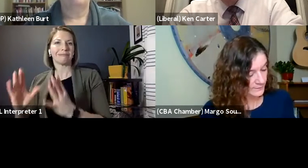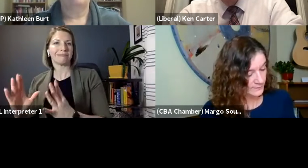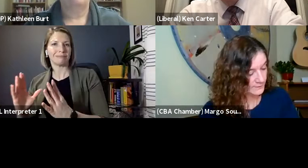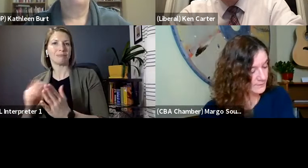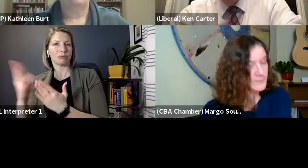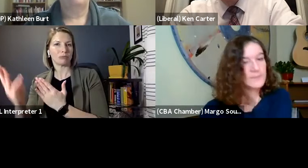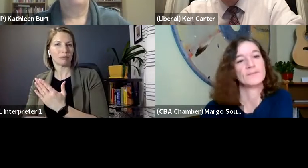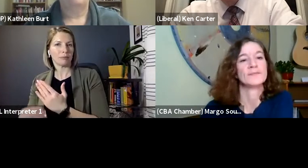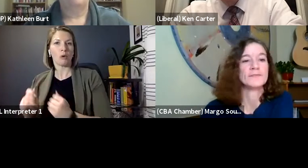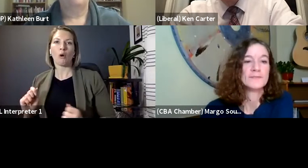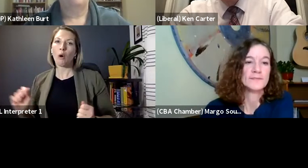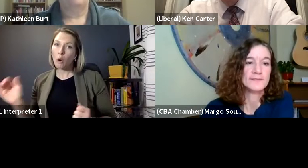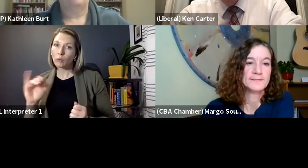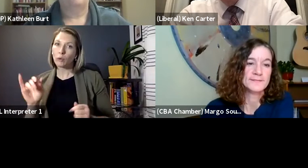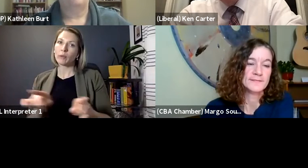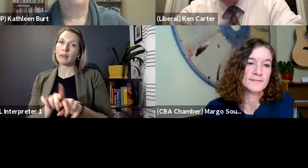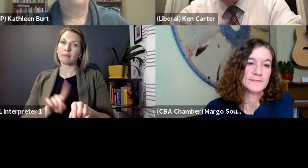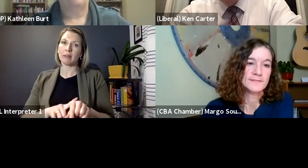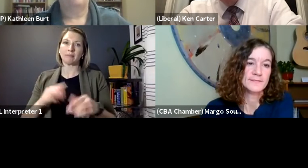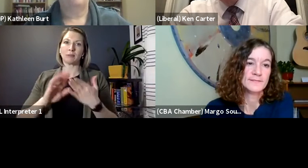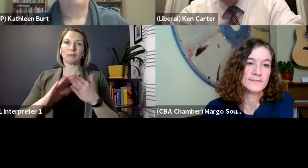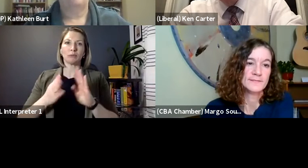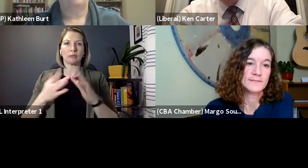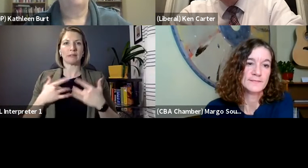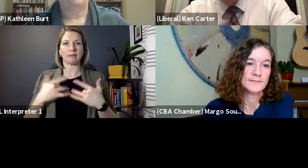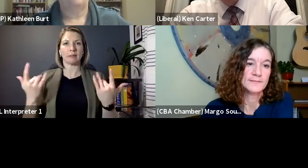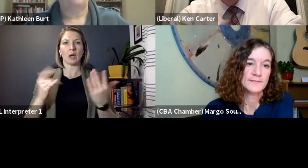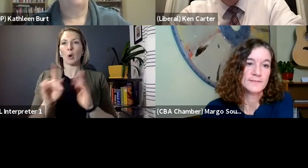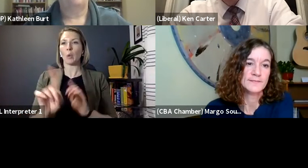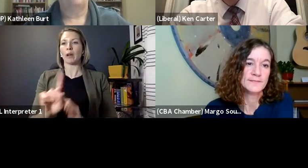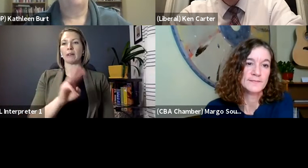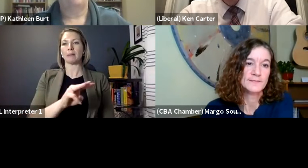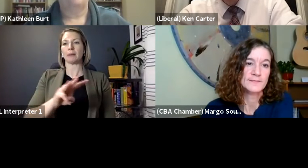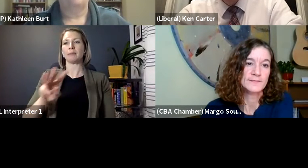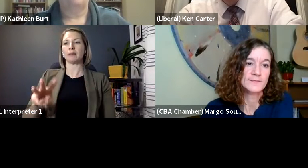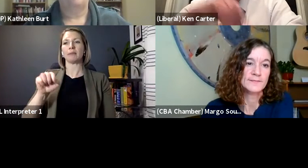All of our events are available through our website at